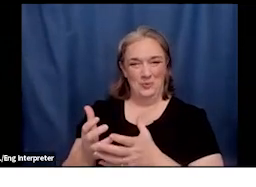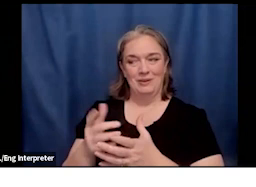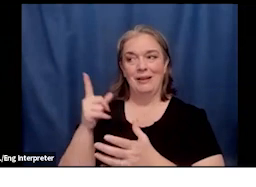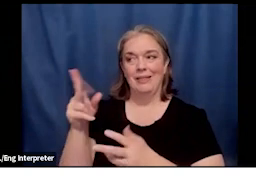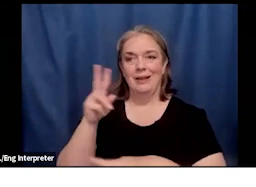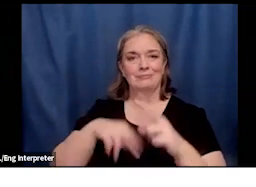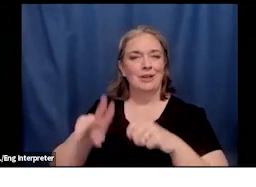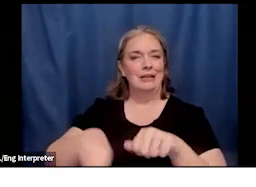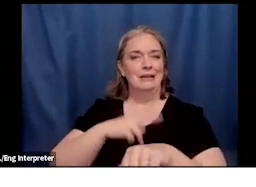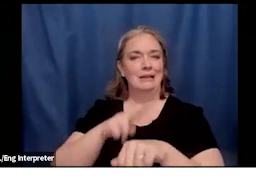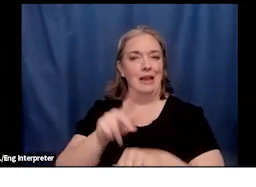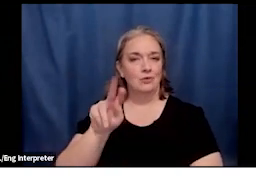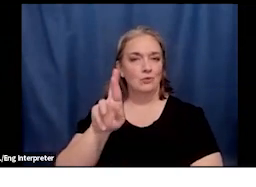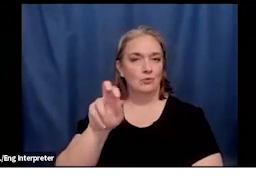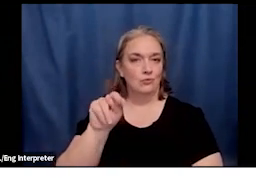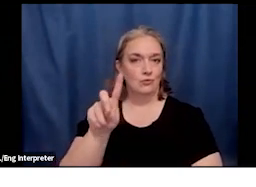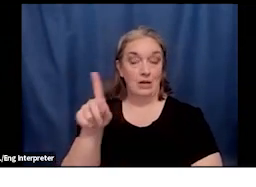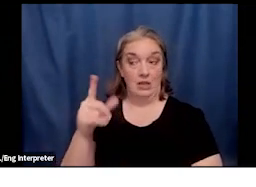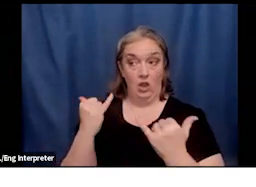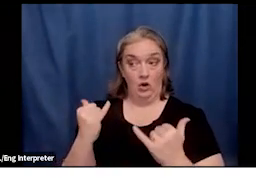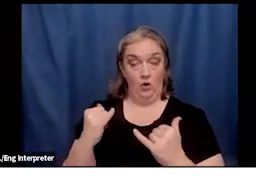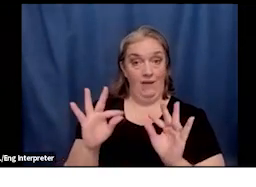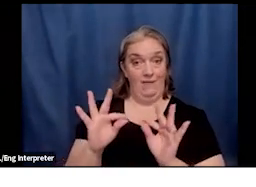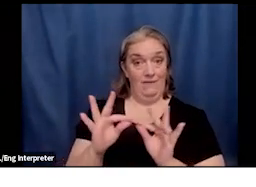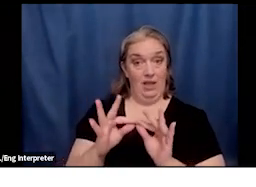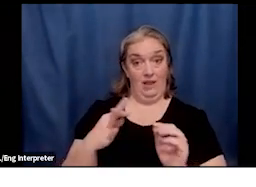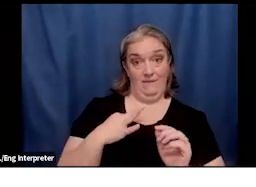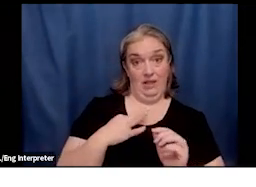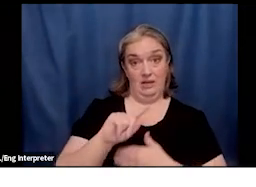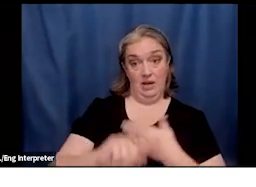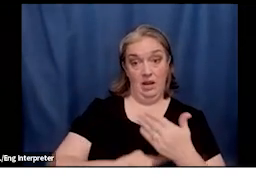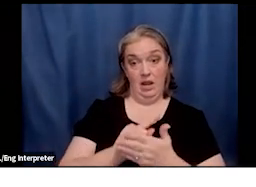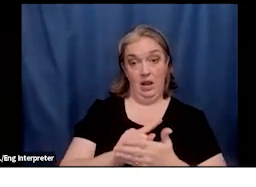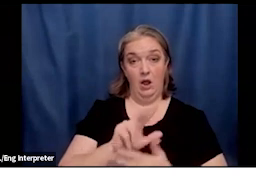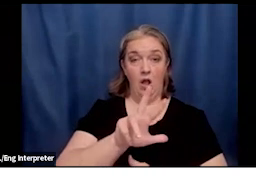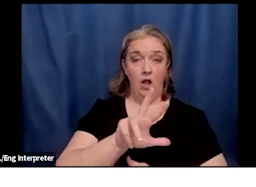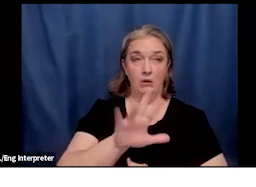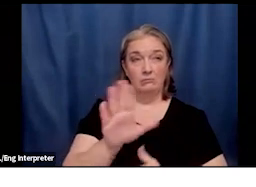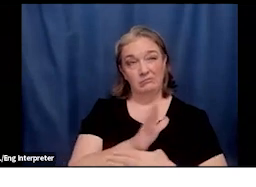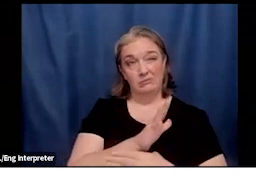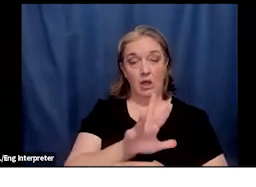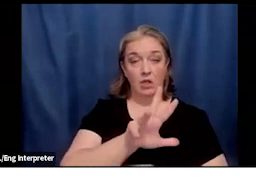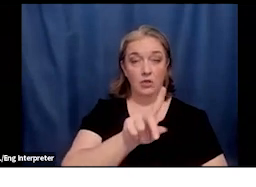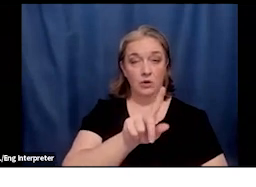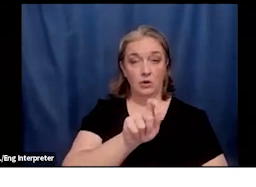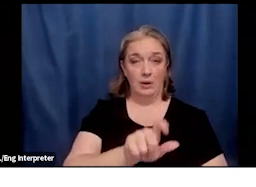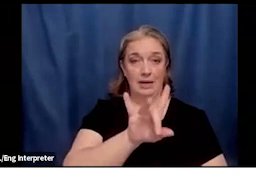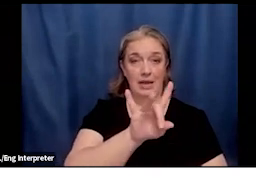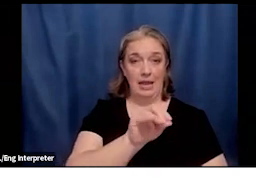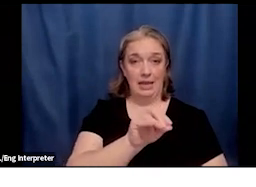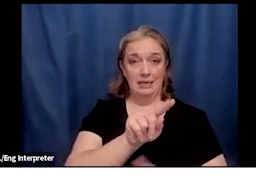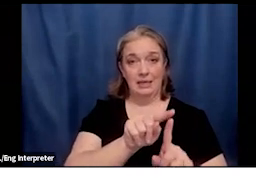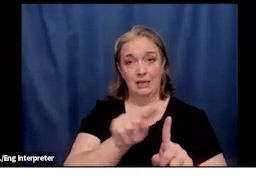national trends, currently values a volunteer hour between $31.80 and